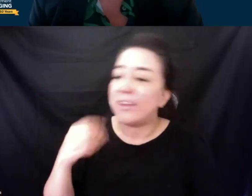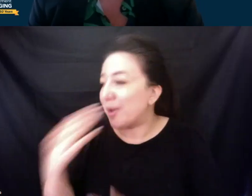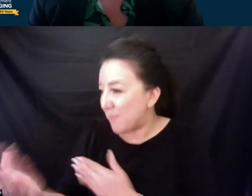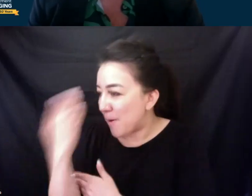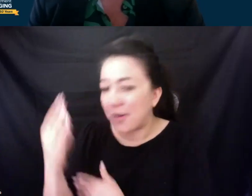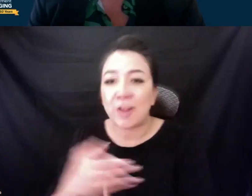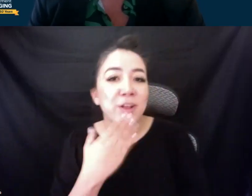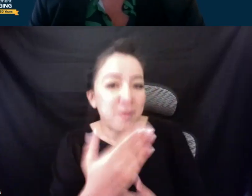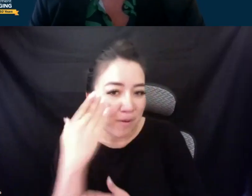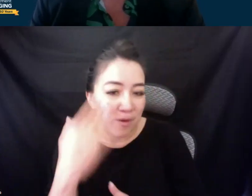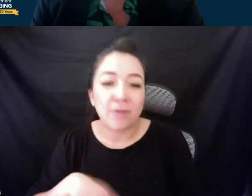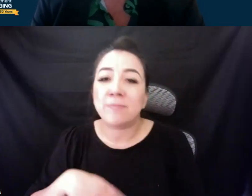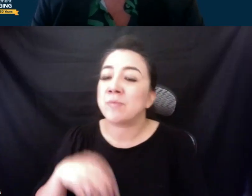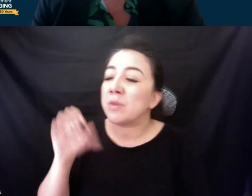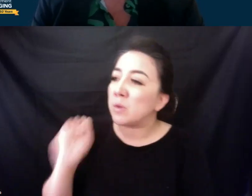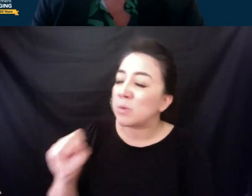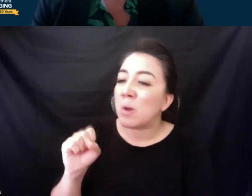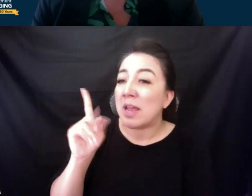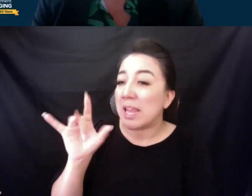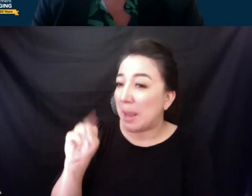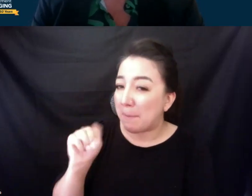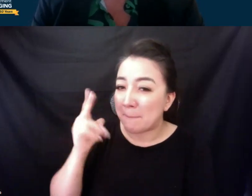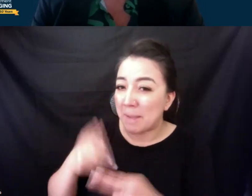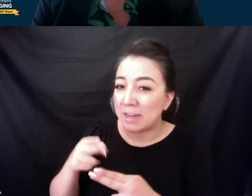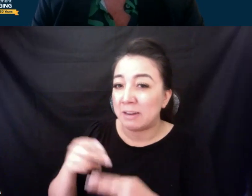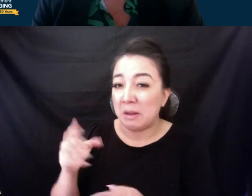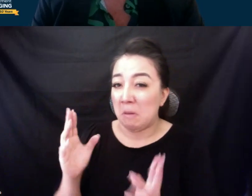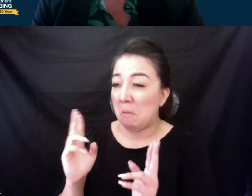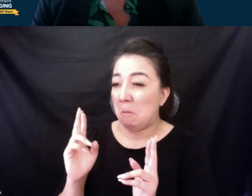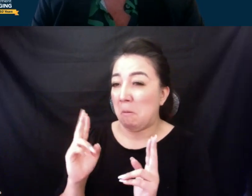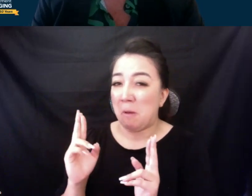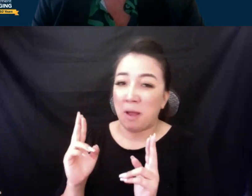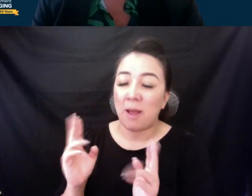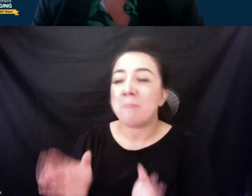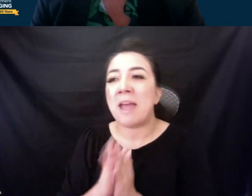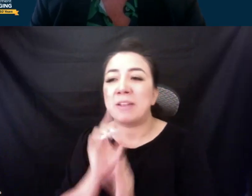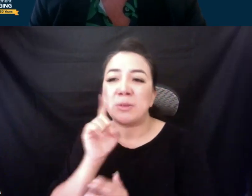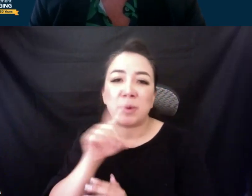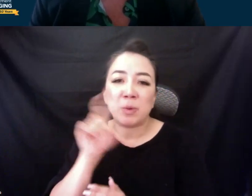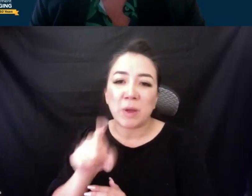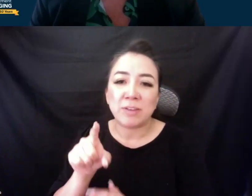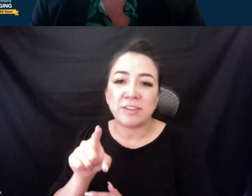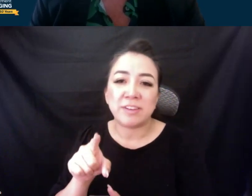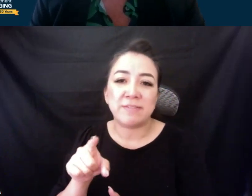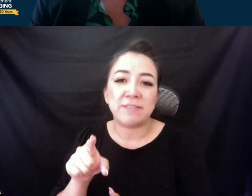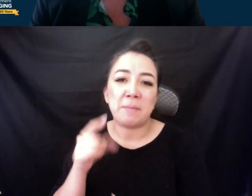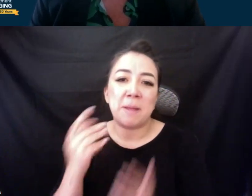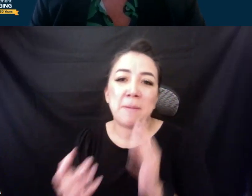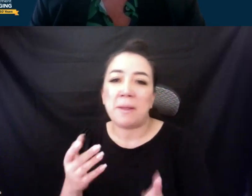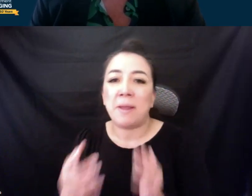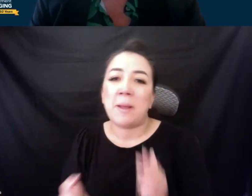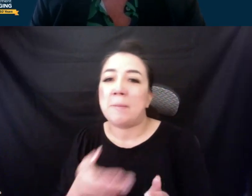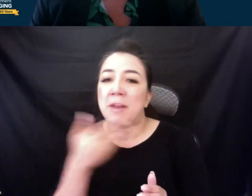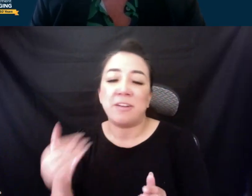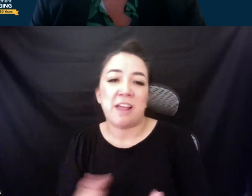morning. So Kim mentioned this, so I'm hoping I'm asking you a question that I might have been better asked to